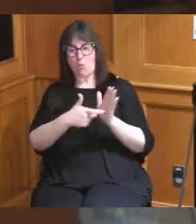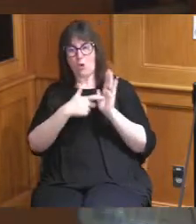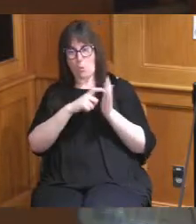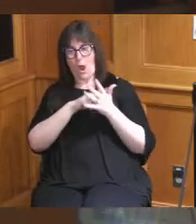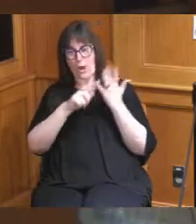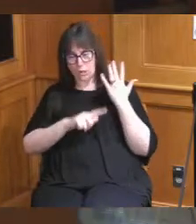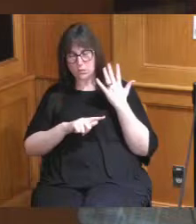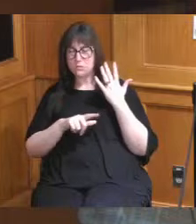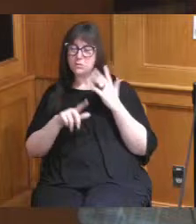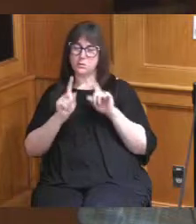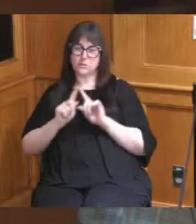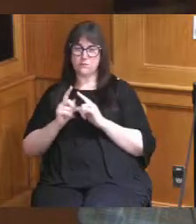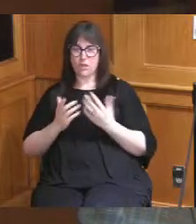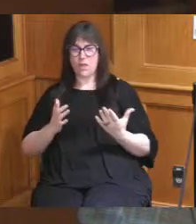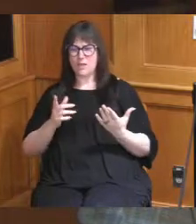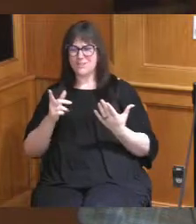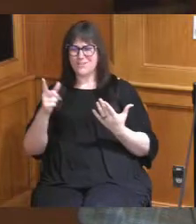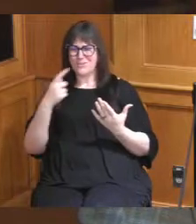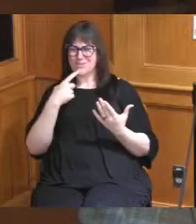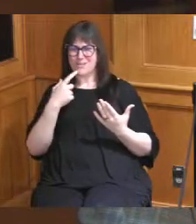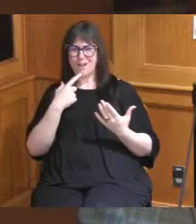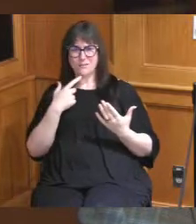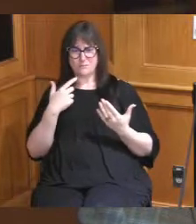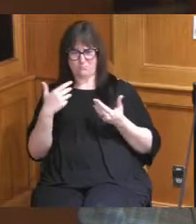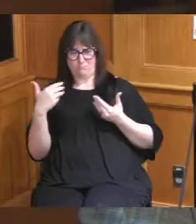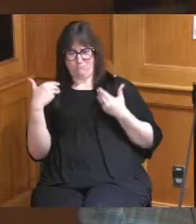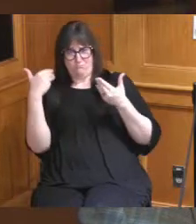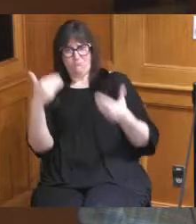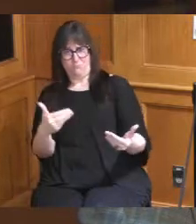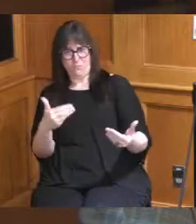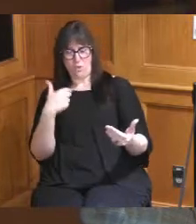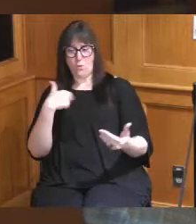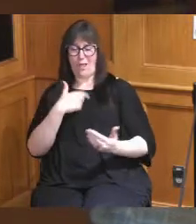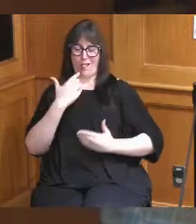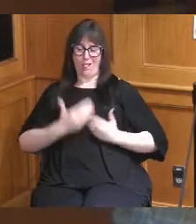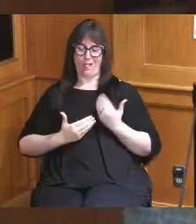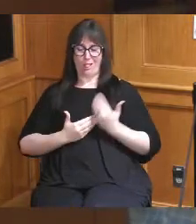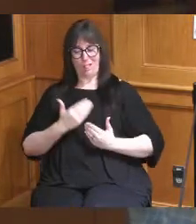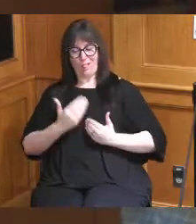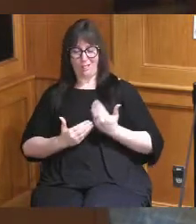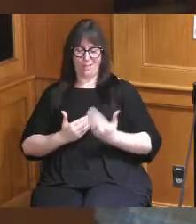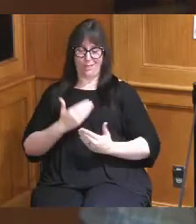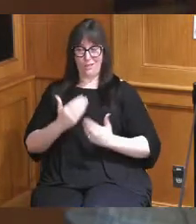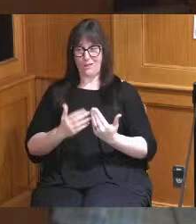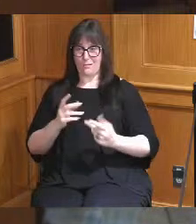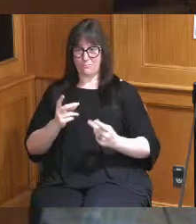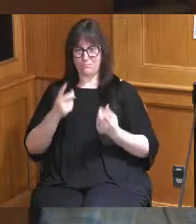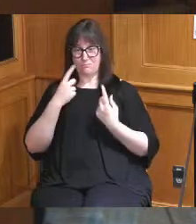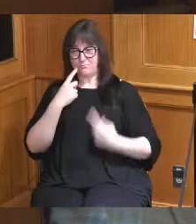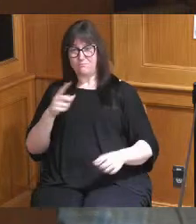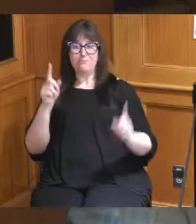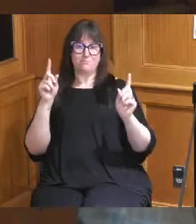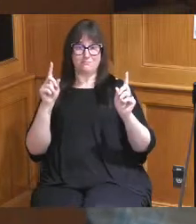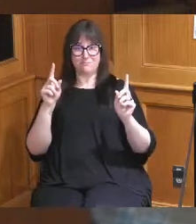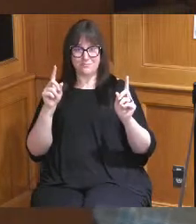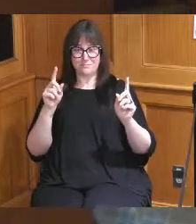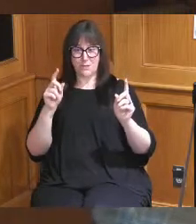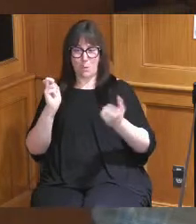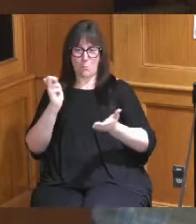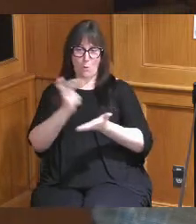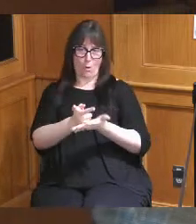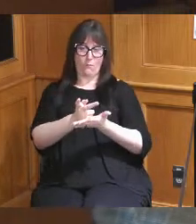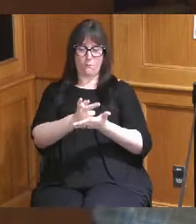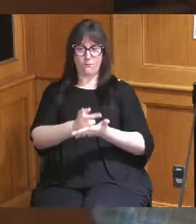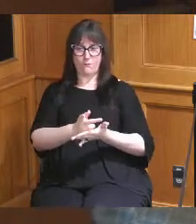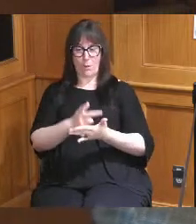these steps. You said, well, let's go. So we went through the steps, we came, you did it, and we were approved. You came